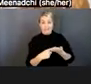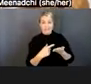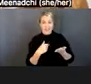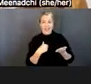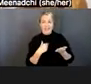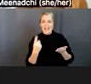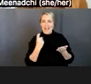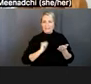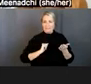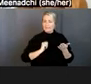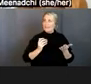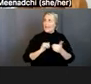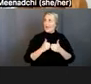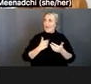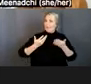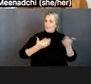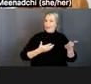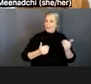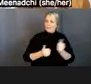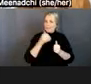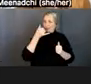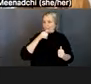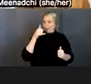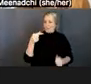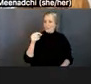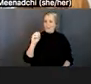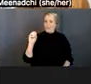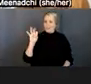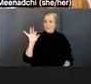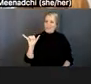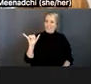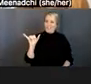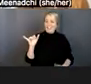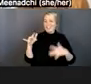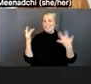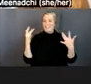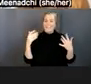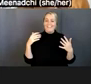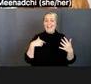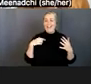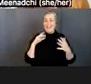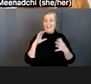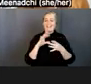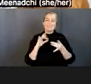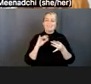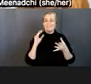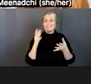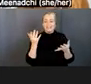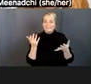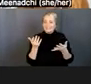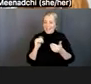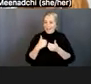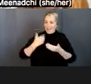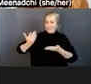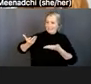how can I bring the most goofiest version of me? What is the most lighthearted version of me that I can bring into this conversation in order